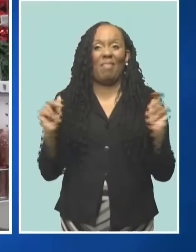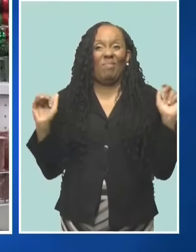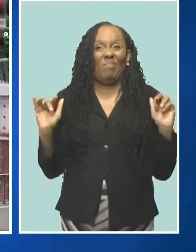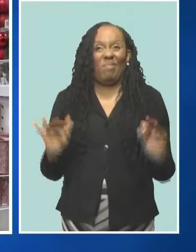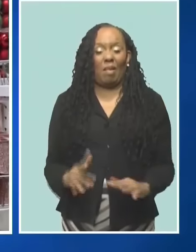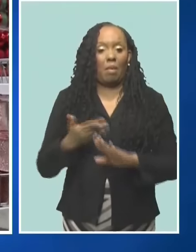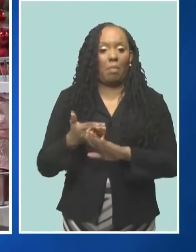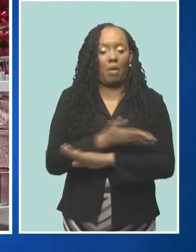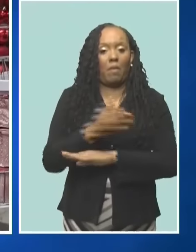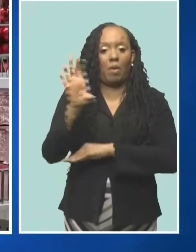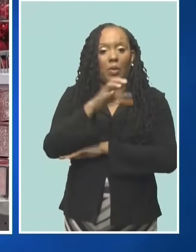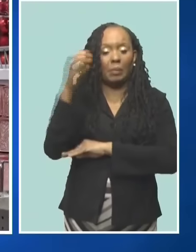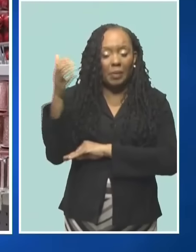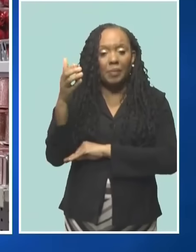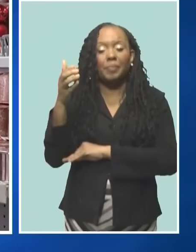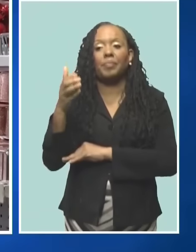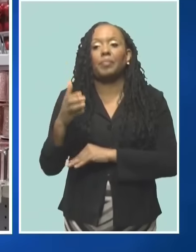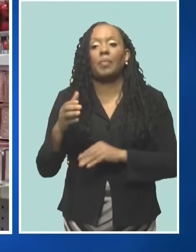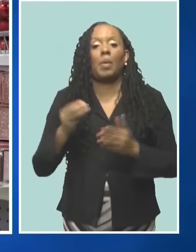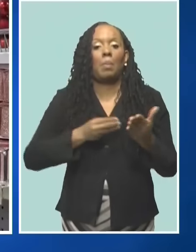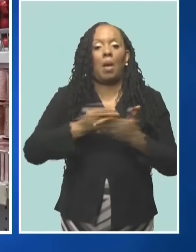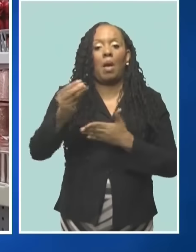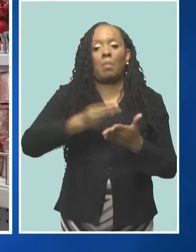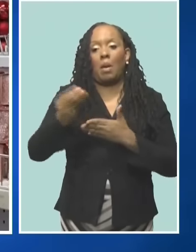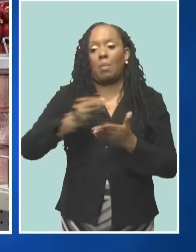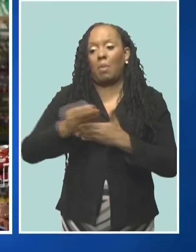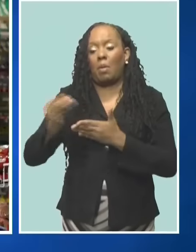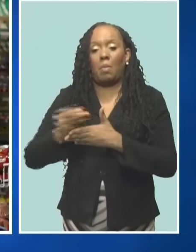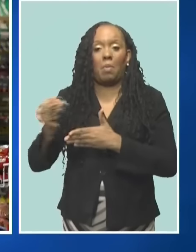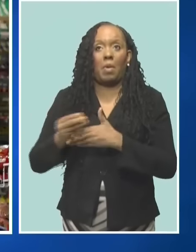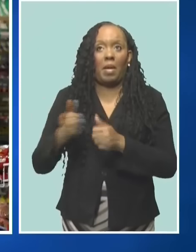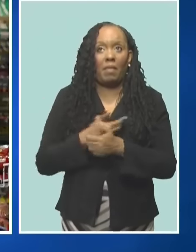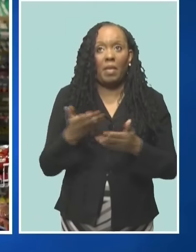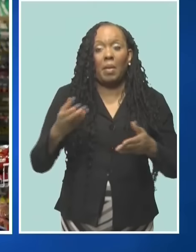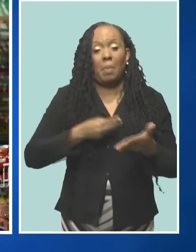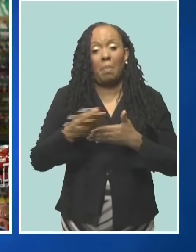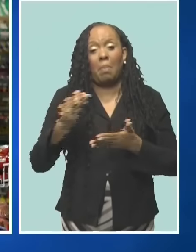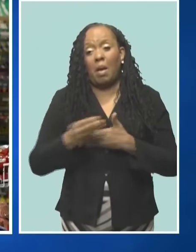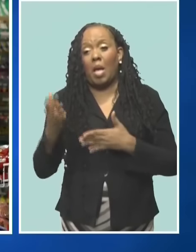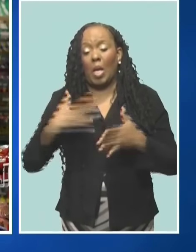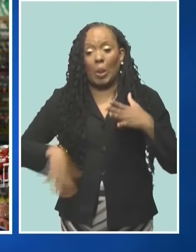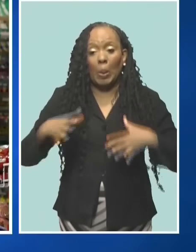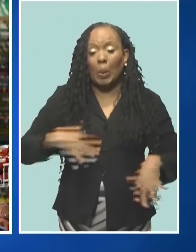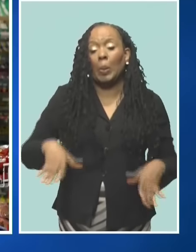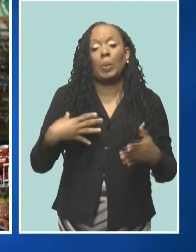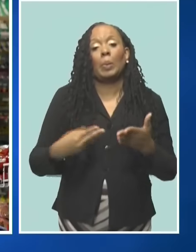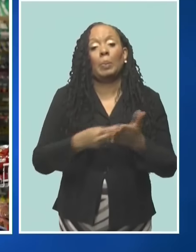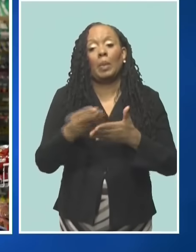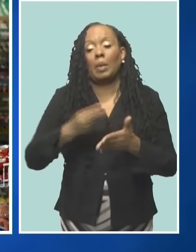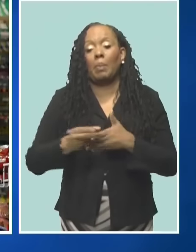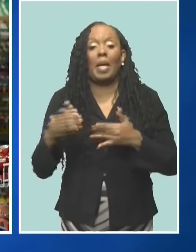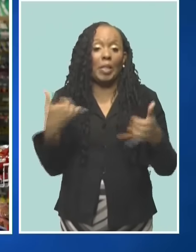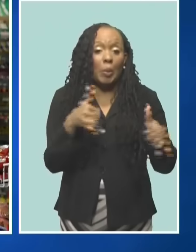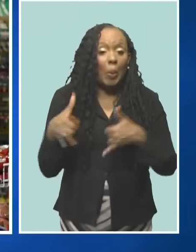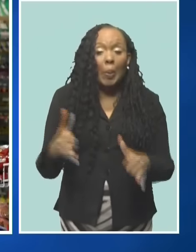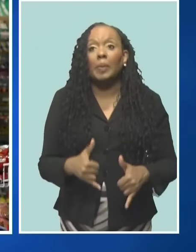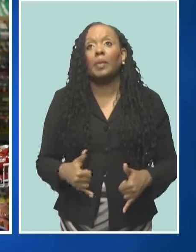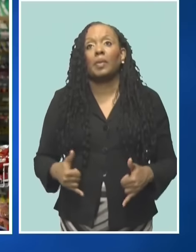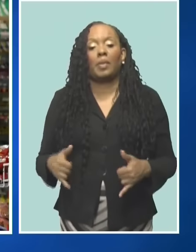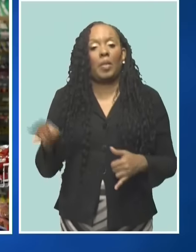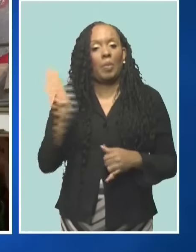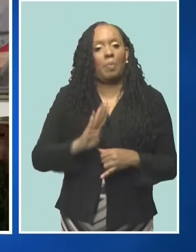right before Christmas, where they could buy all their Christmas stuff and buy all their clothes and buy all the toys, etc., etc. And they just